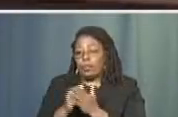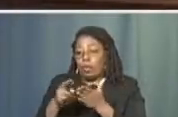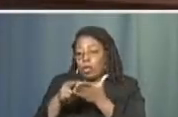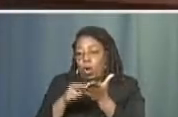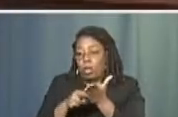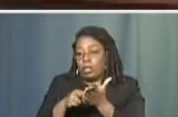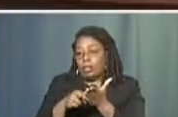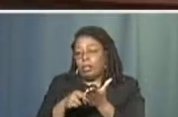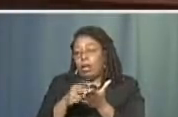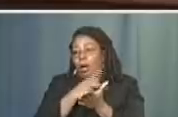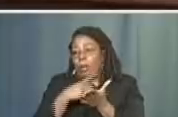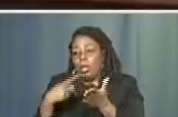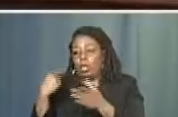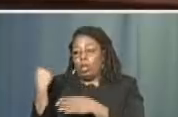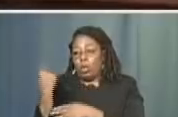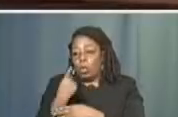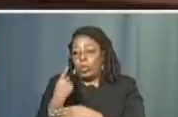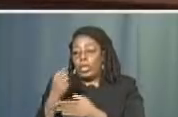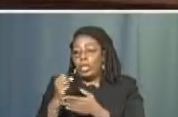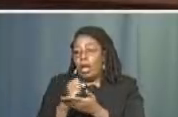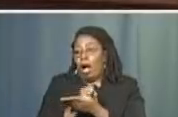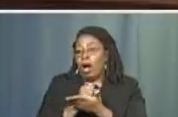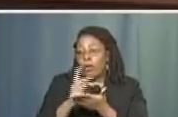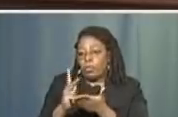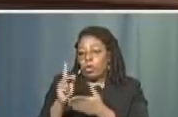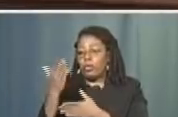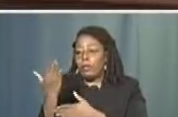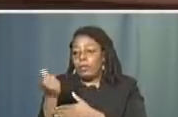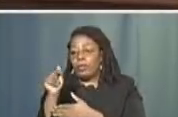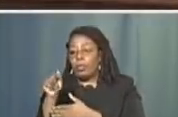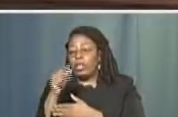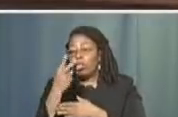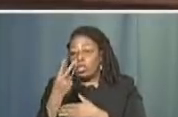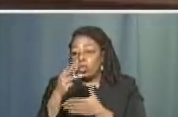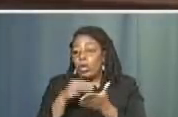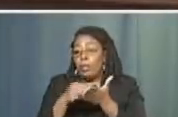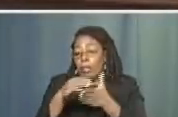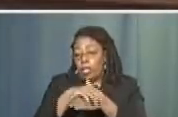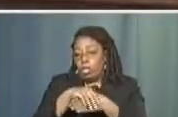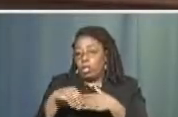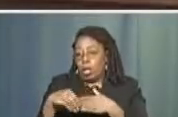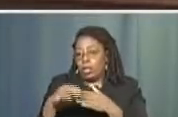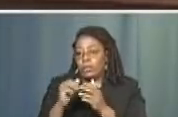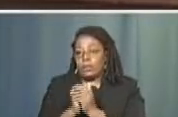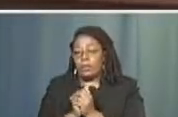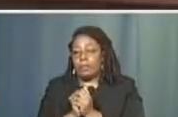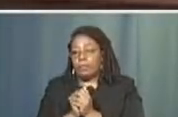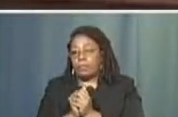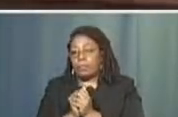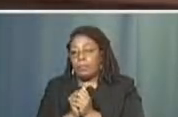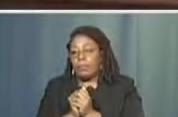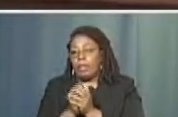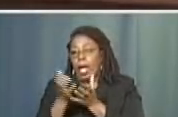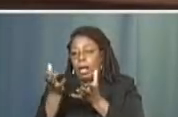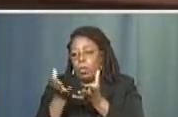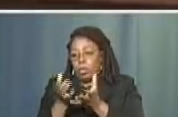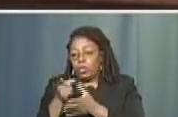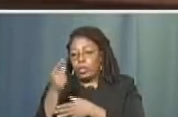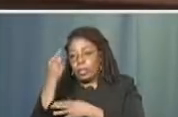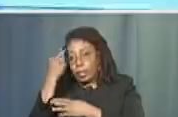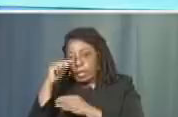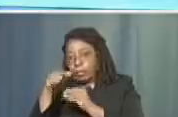Parliament only authorized $15.2 million. Now, I want that to sink in for a